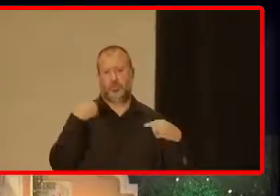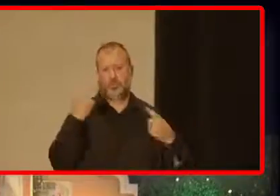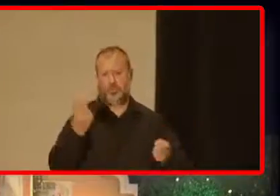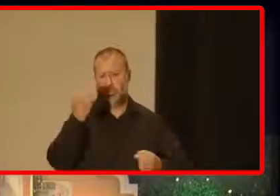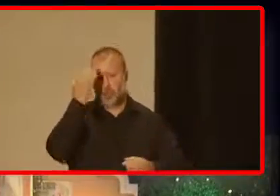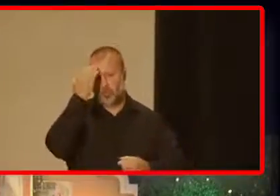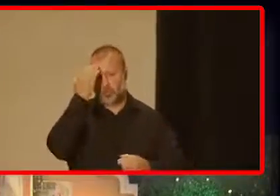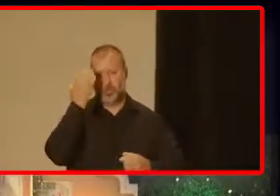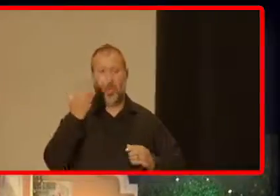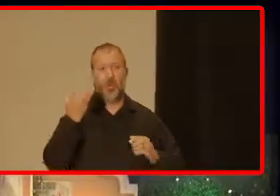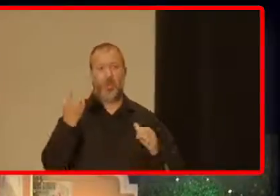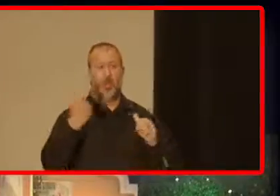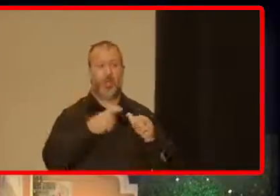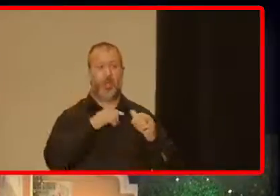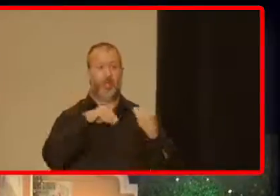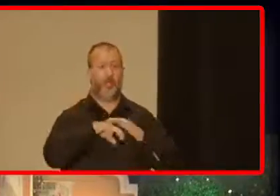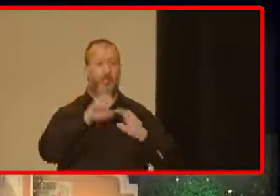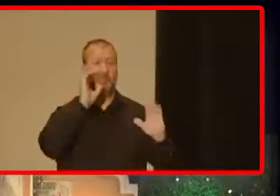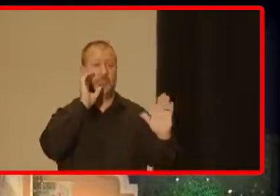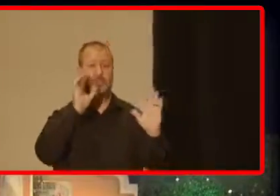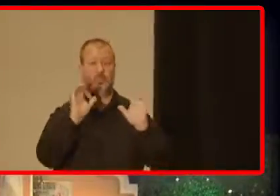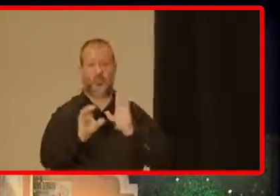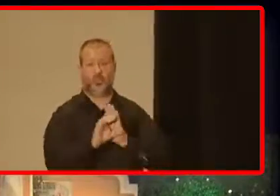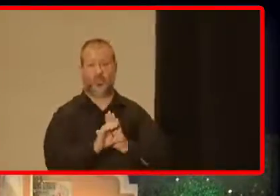So when they come in for pictures,